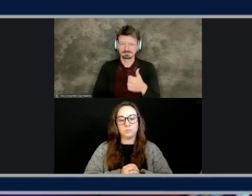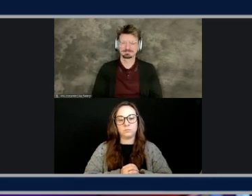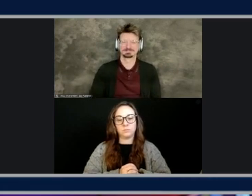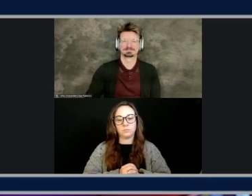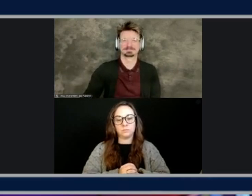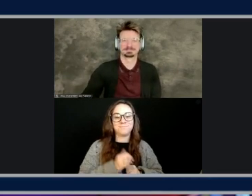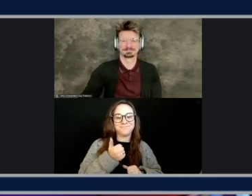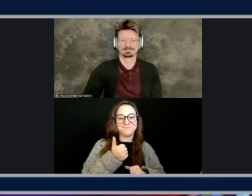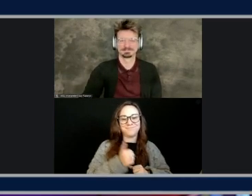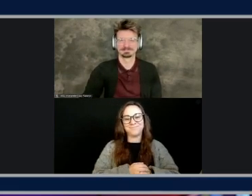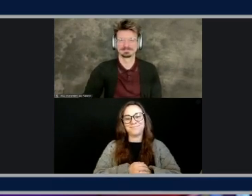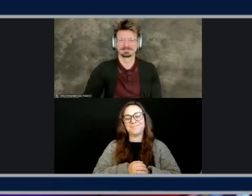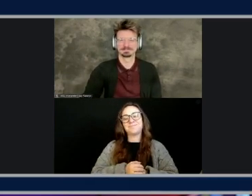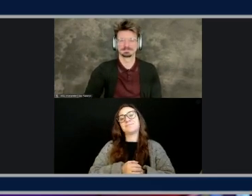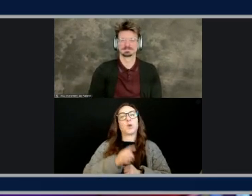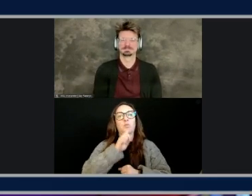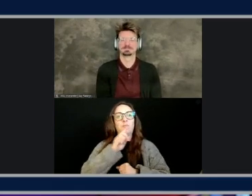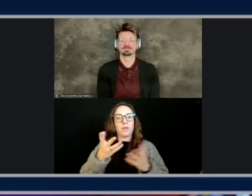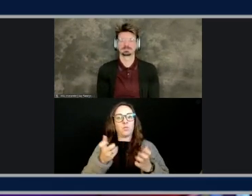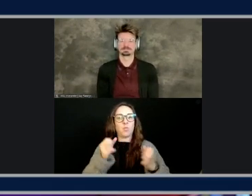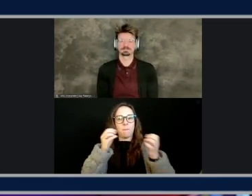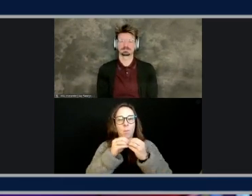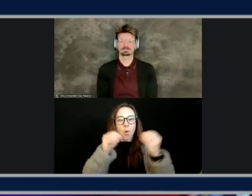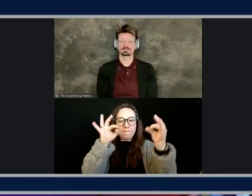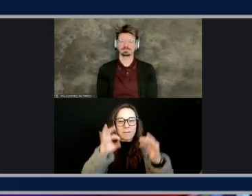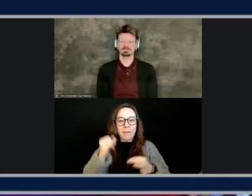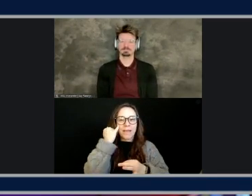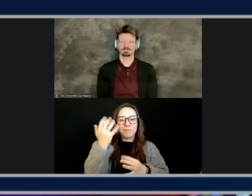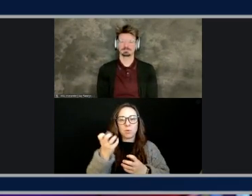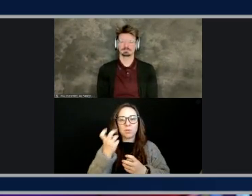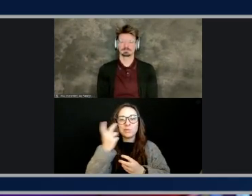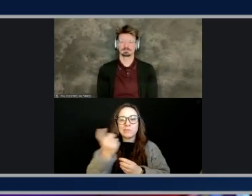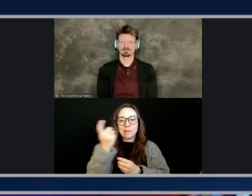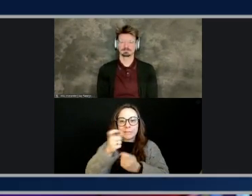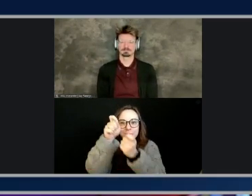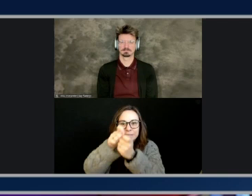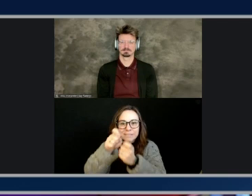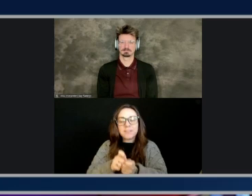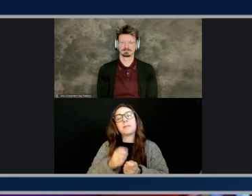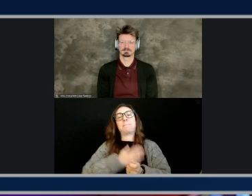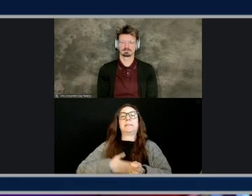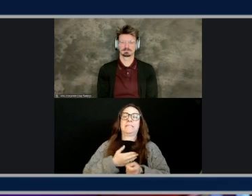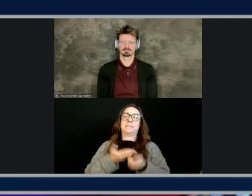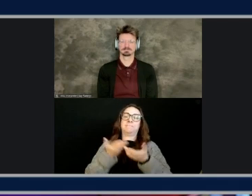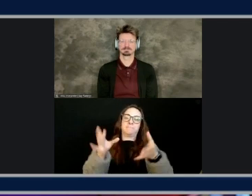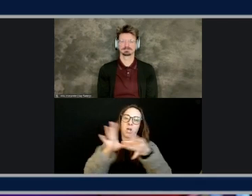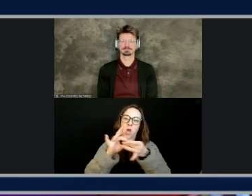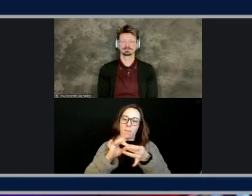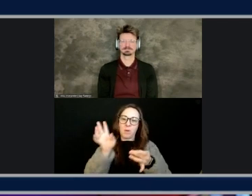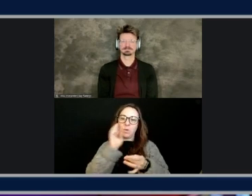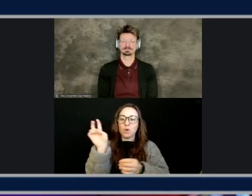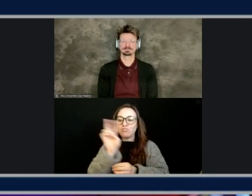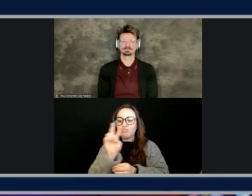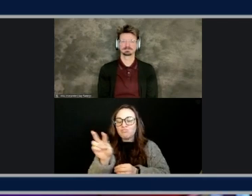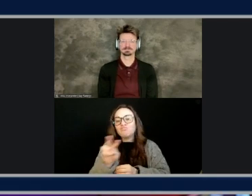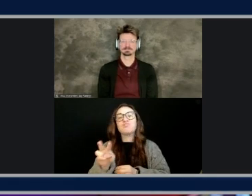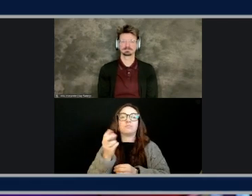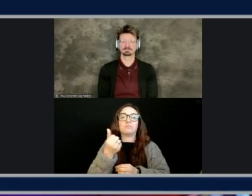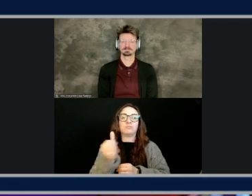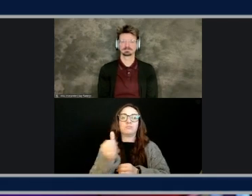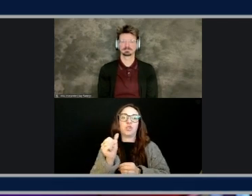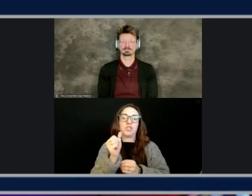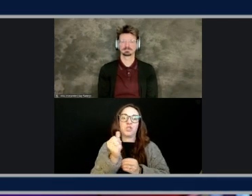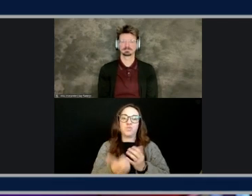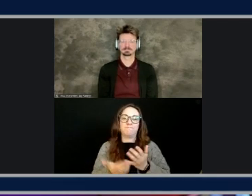feedback. If there's something specifically that you want to kind of see up there, leave a comment. We'll pick that up. And that's just something we're going to start to prioritize in our